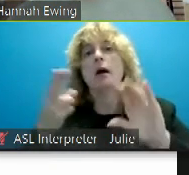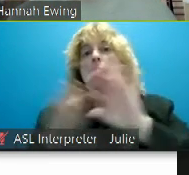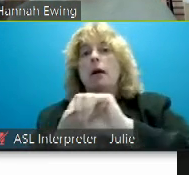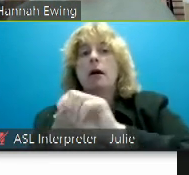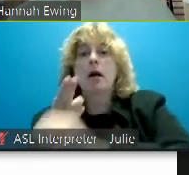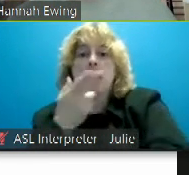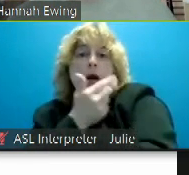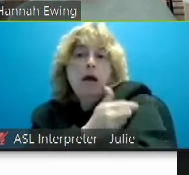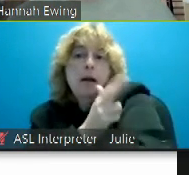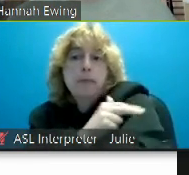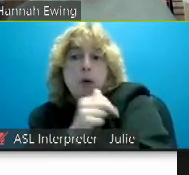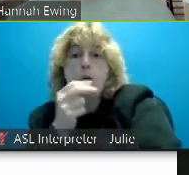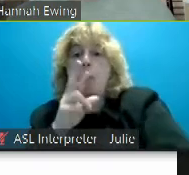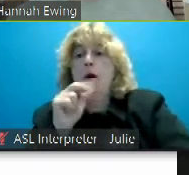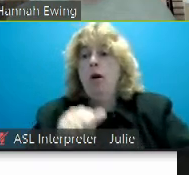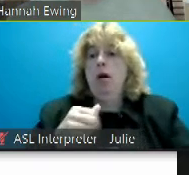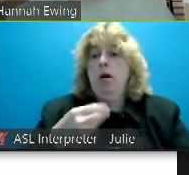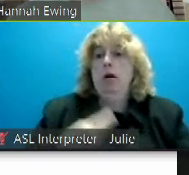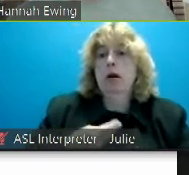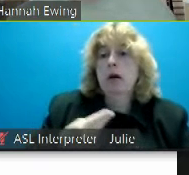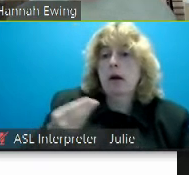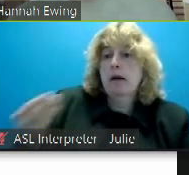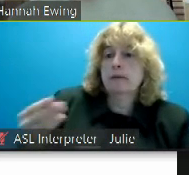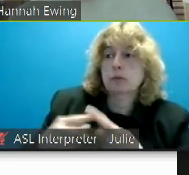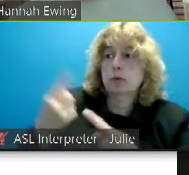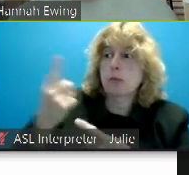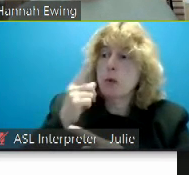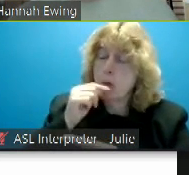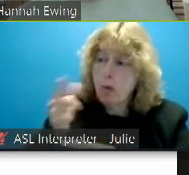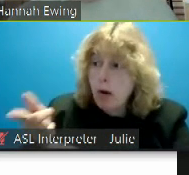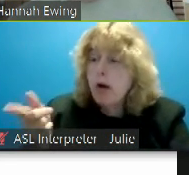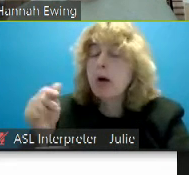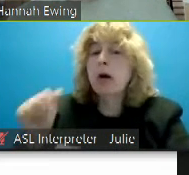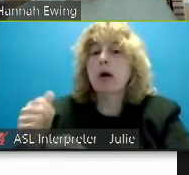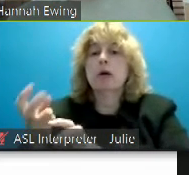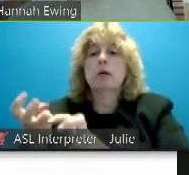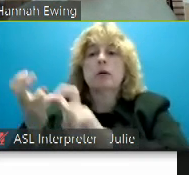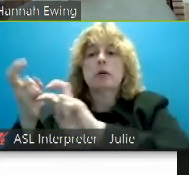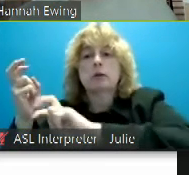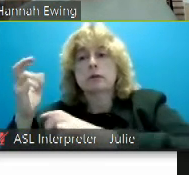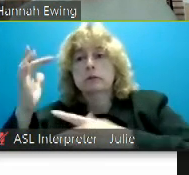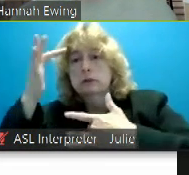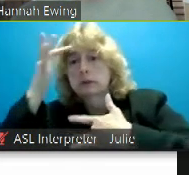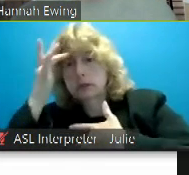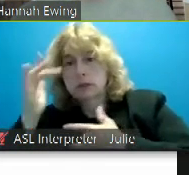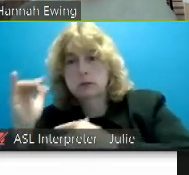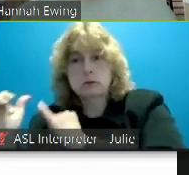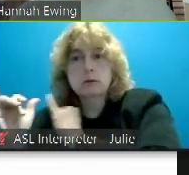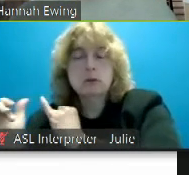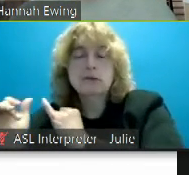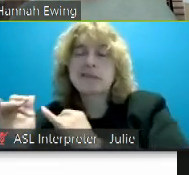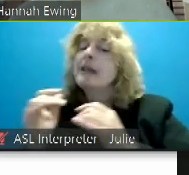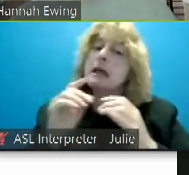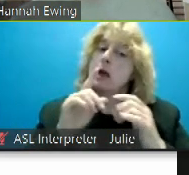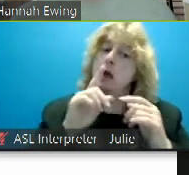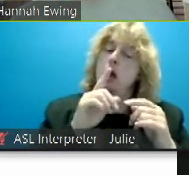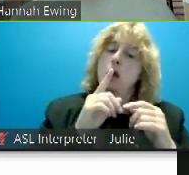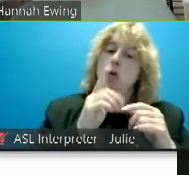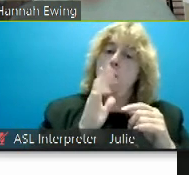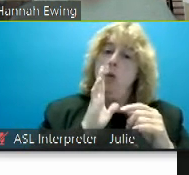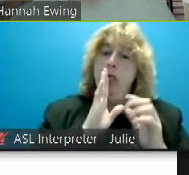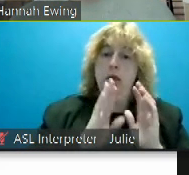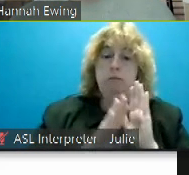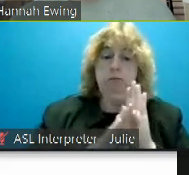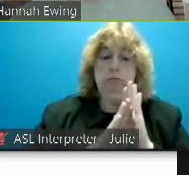who could get very sick as well. And then you develop antibodies. And when you develop antibodies from a naturally acquired